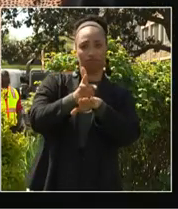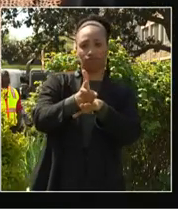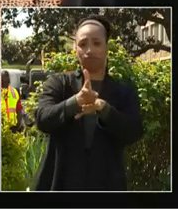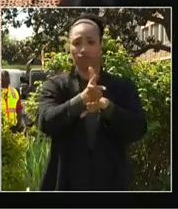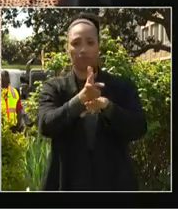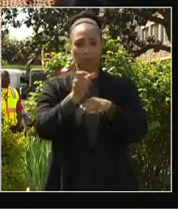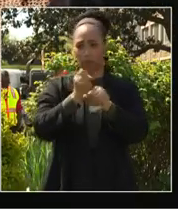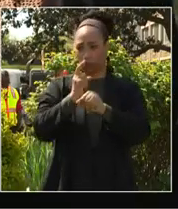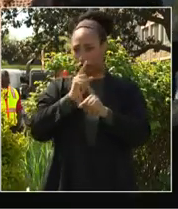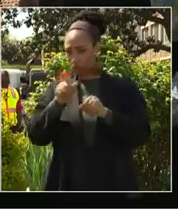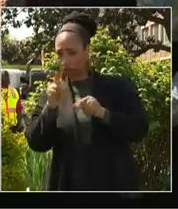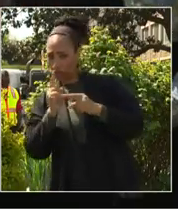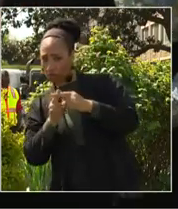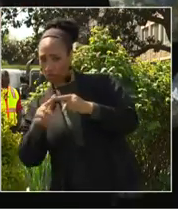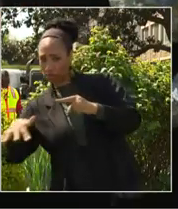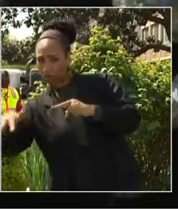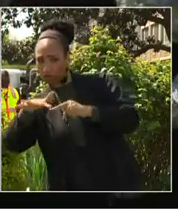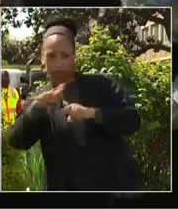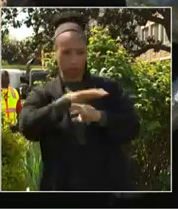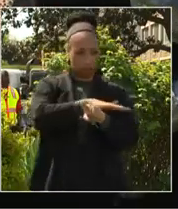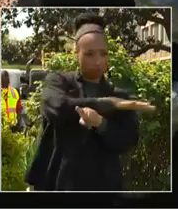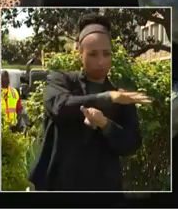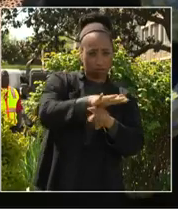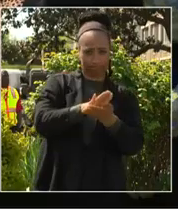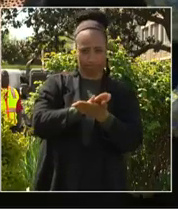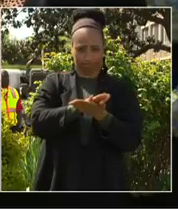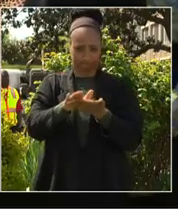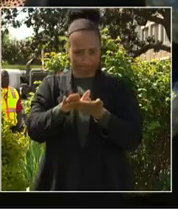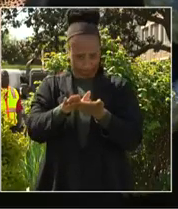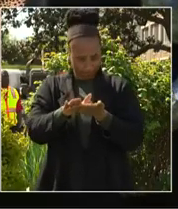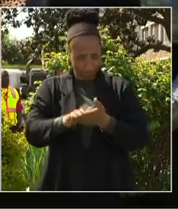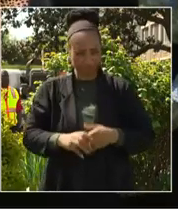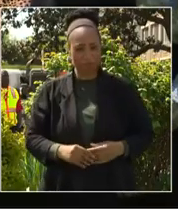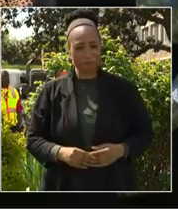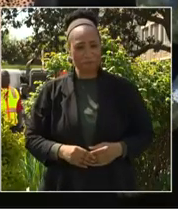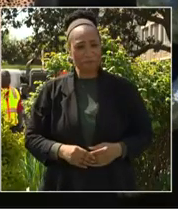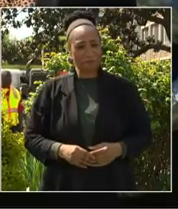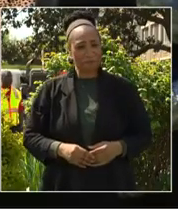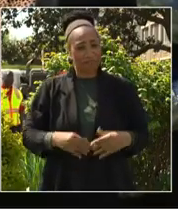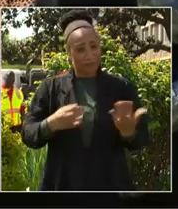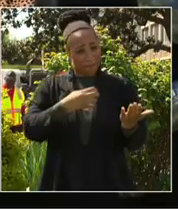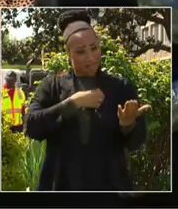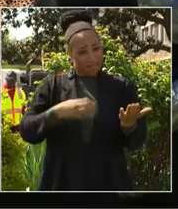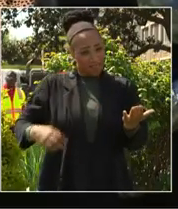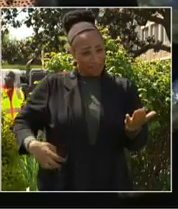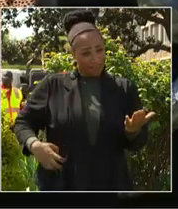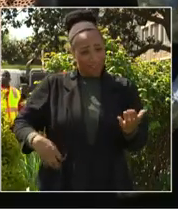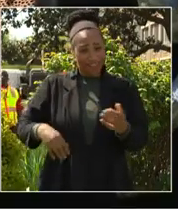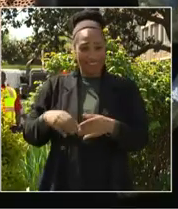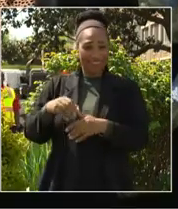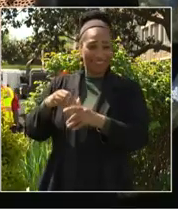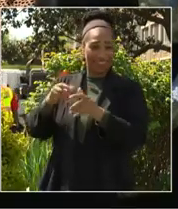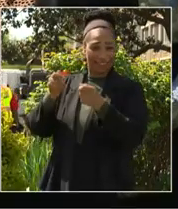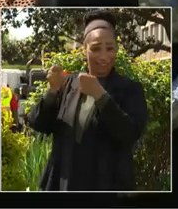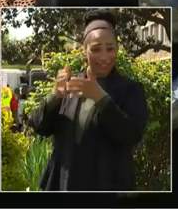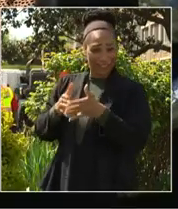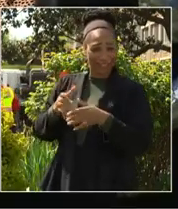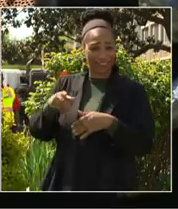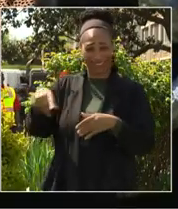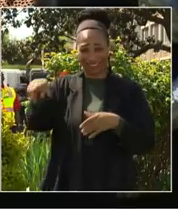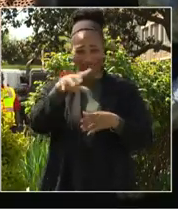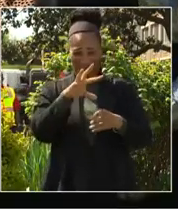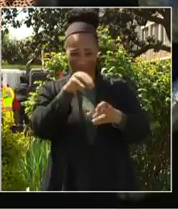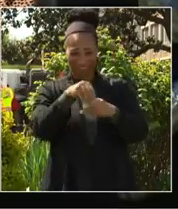And again, the processes that Mayor Bowser and Director Kirschbaum have put together for creating this program really allows us to do this